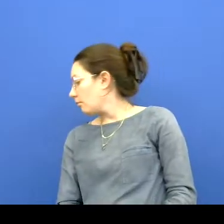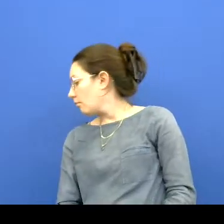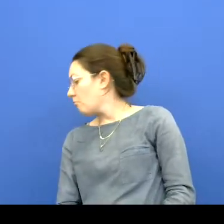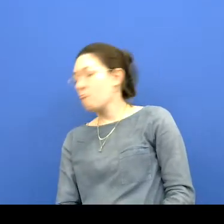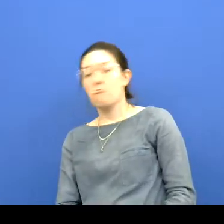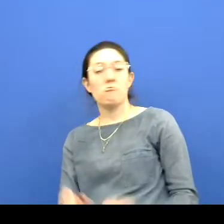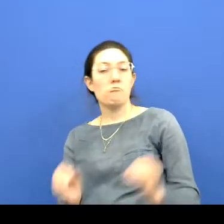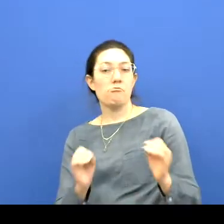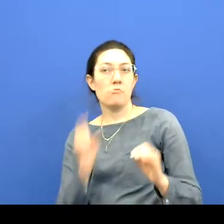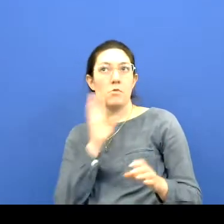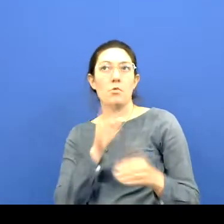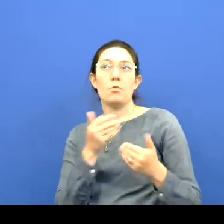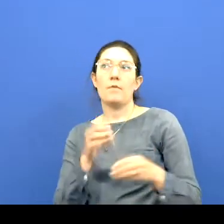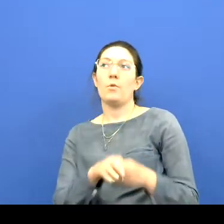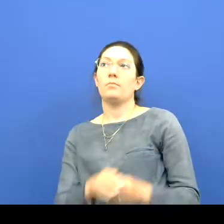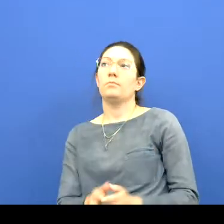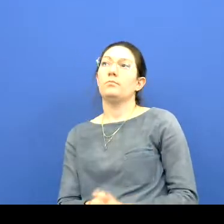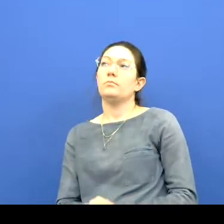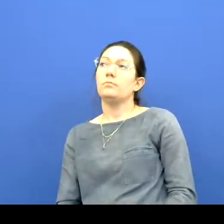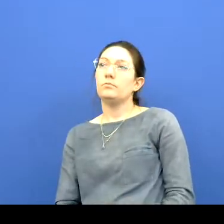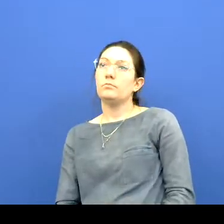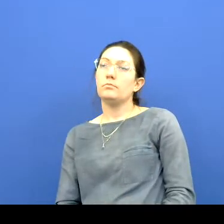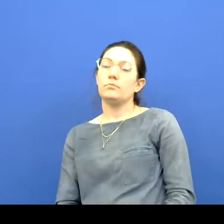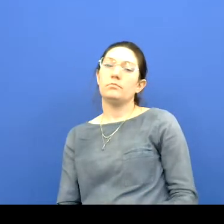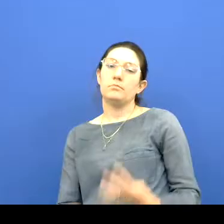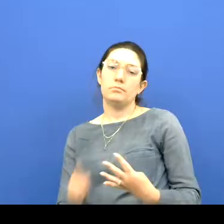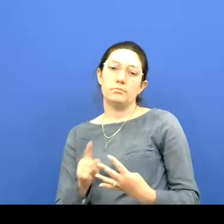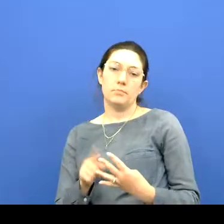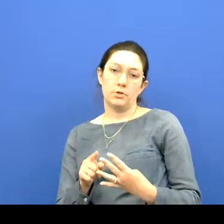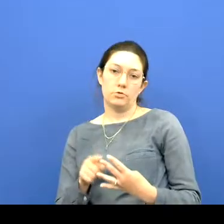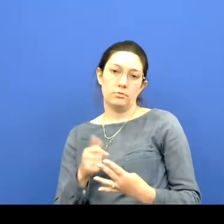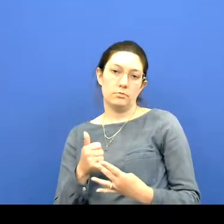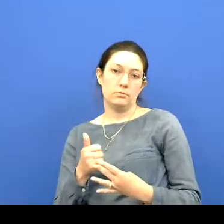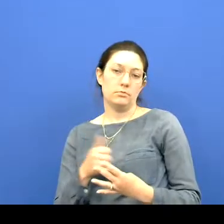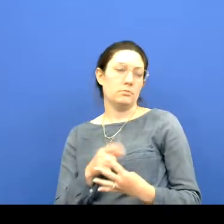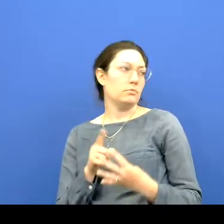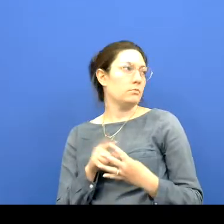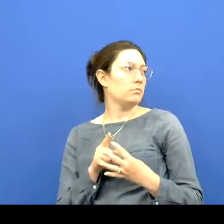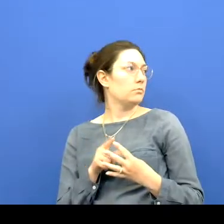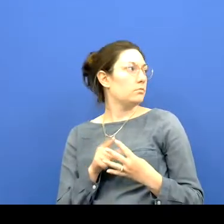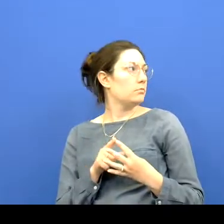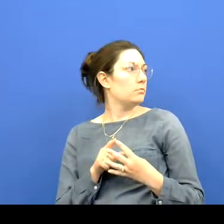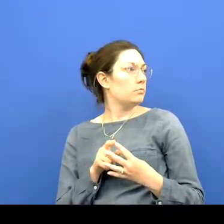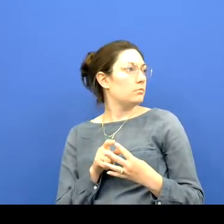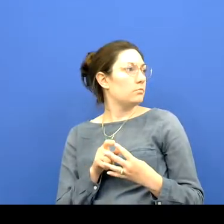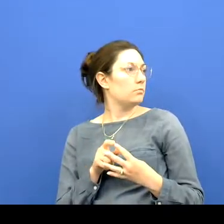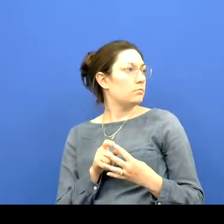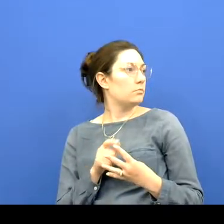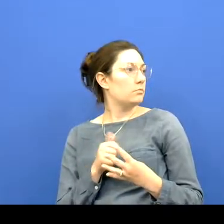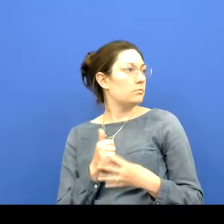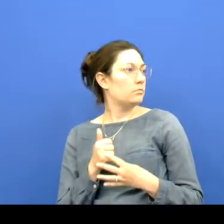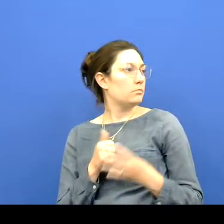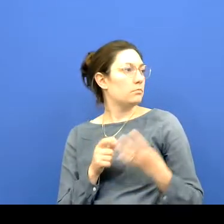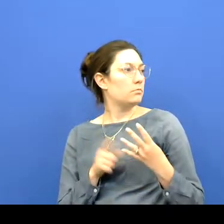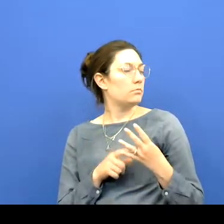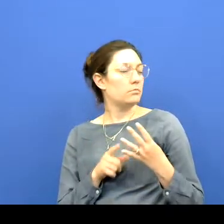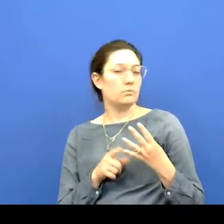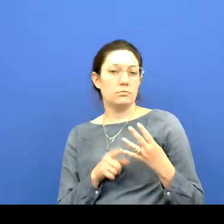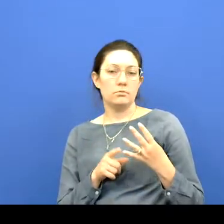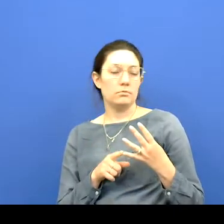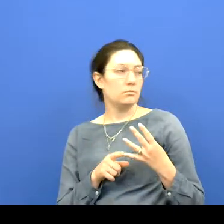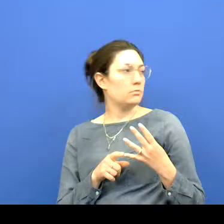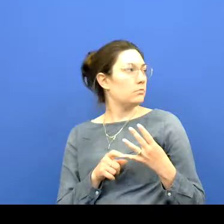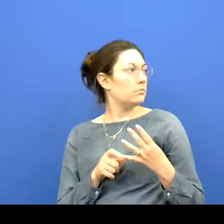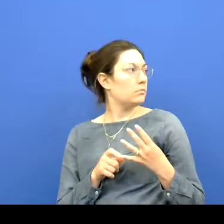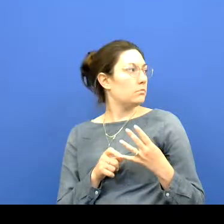Hearing and seeing none, please call the roll. Councilmember Page, Aye. Councilmember Belanca, Aye.